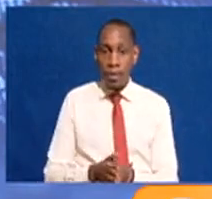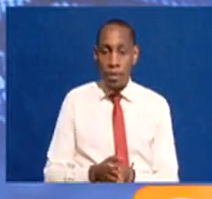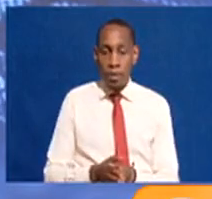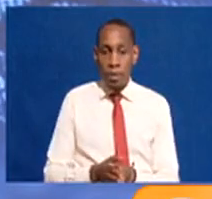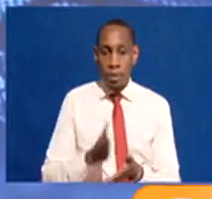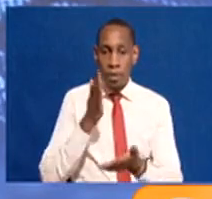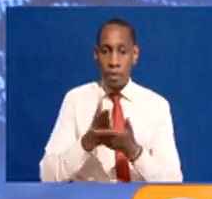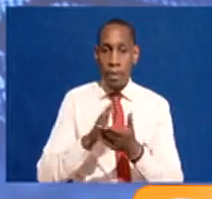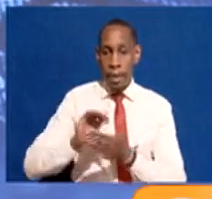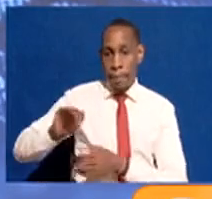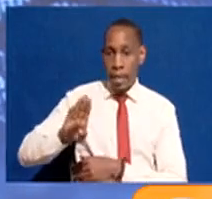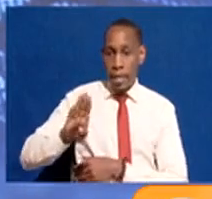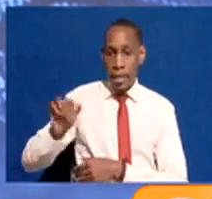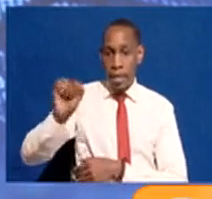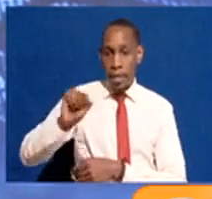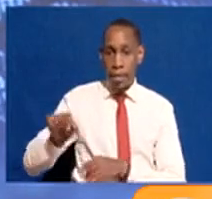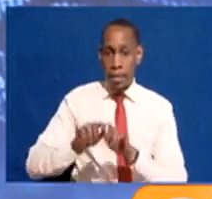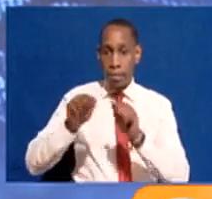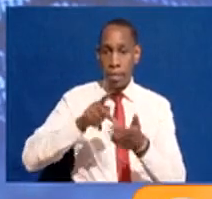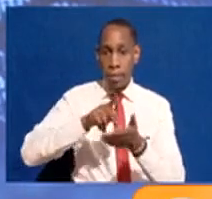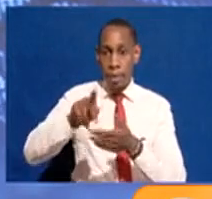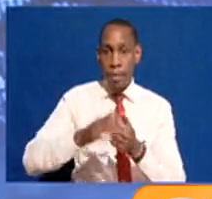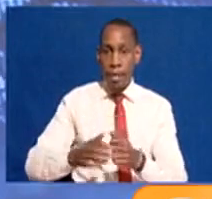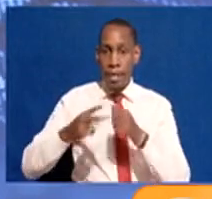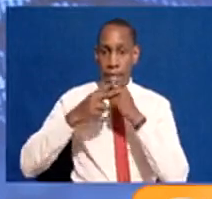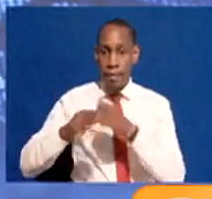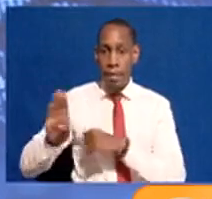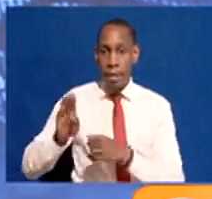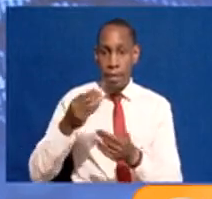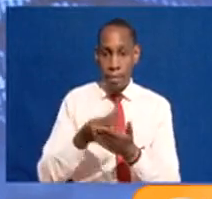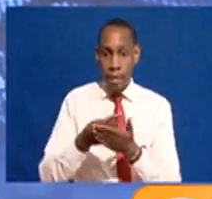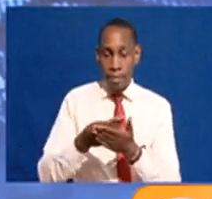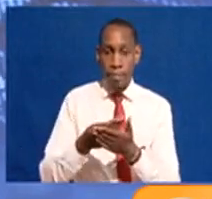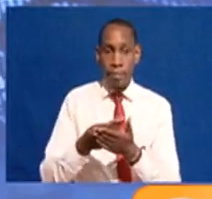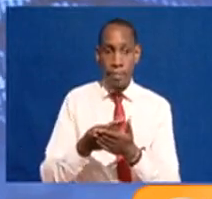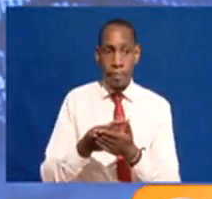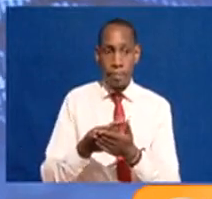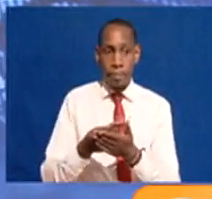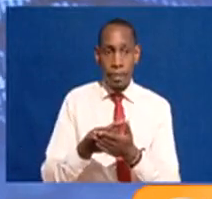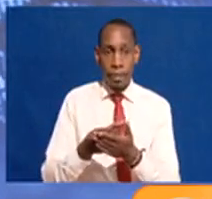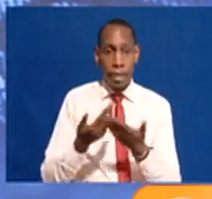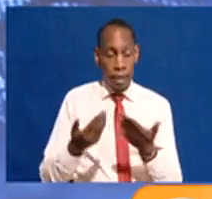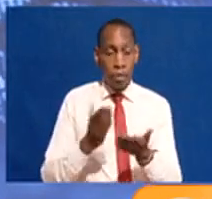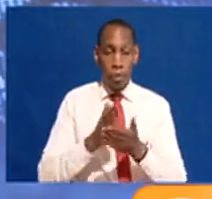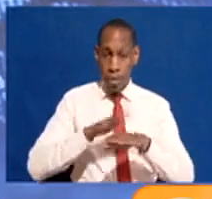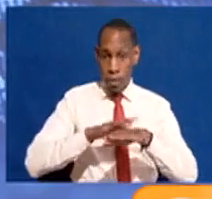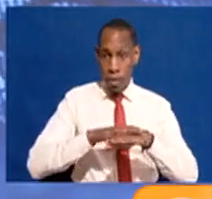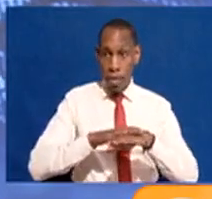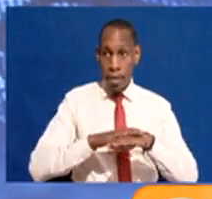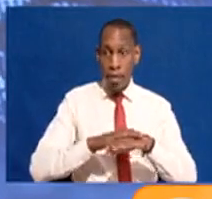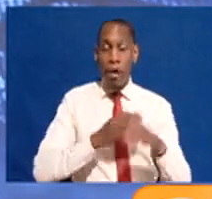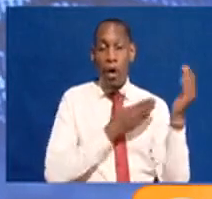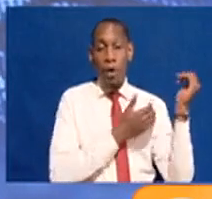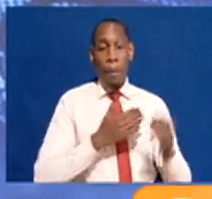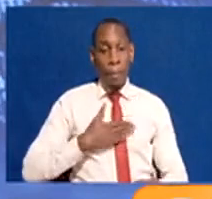of the outstanding bills so as to pay the $700 billion they owe. Well and good. My